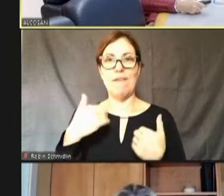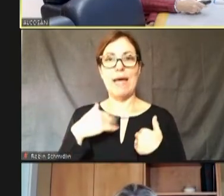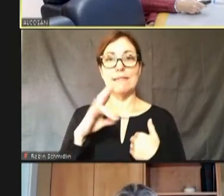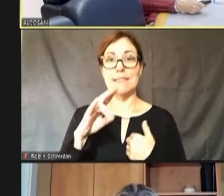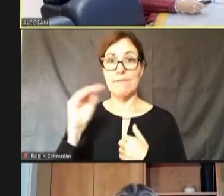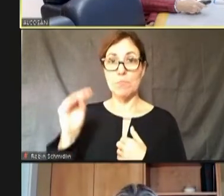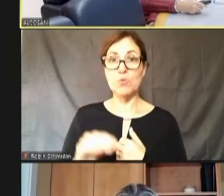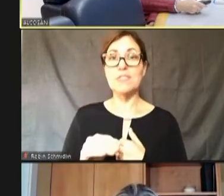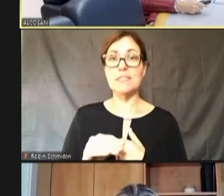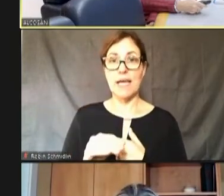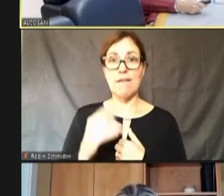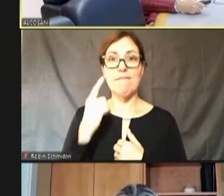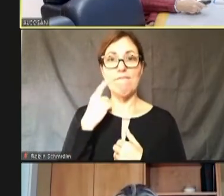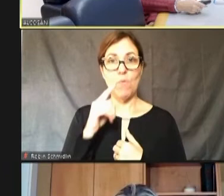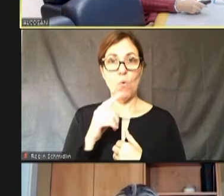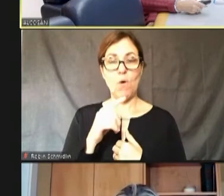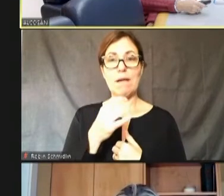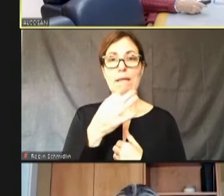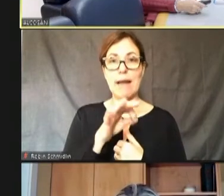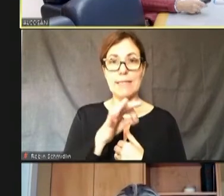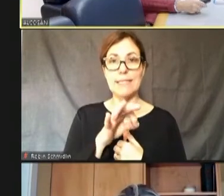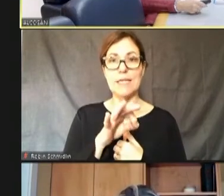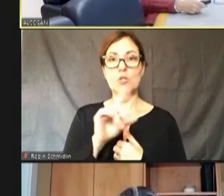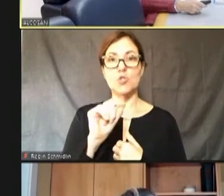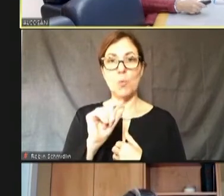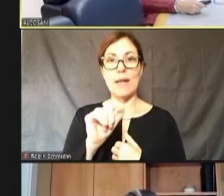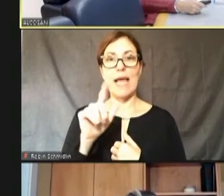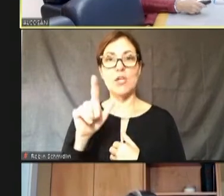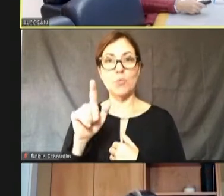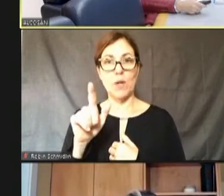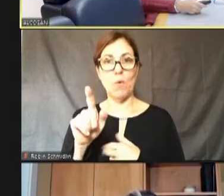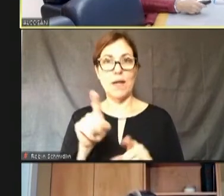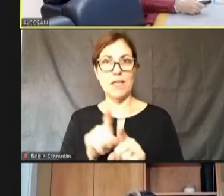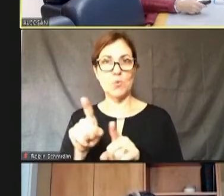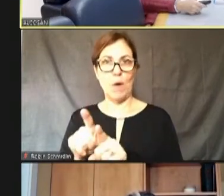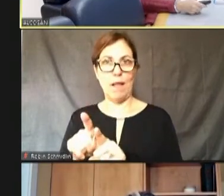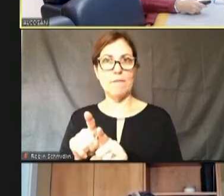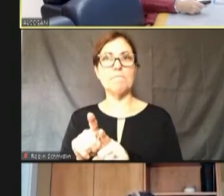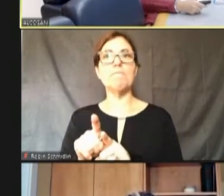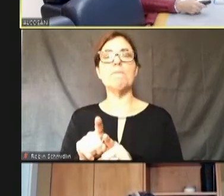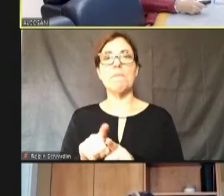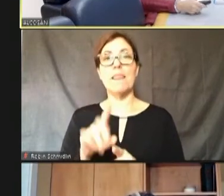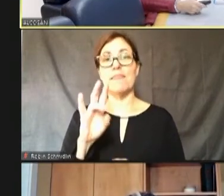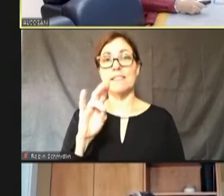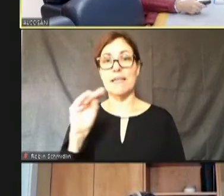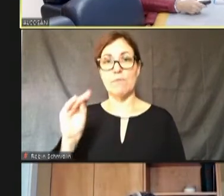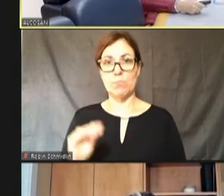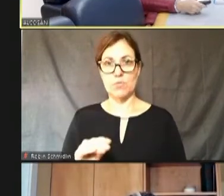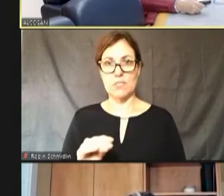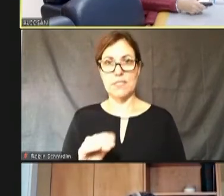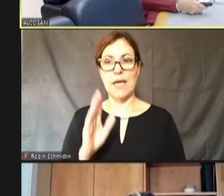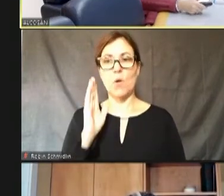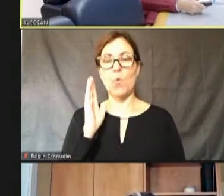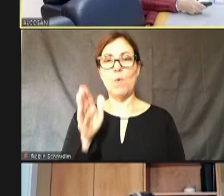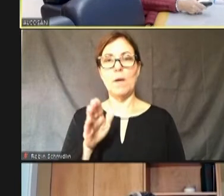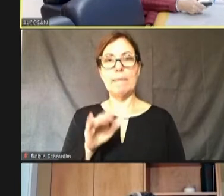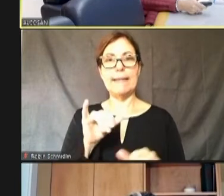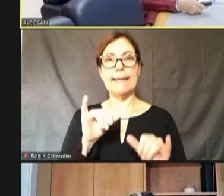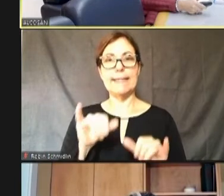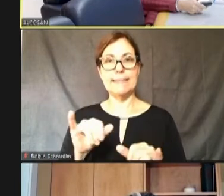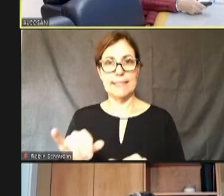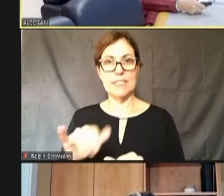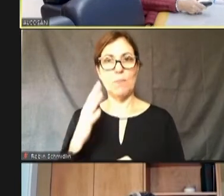for 19, 20, and 21 as well. The 7% is going to be consistent with the